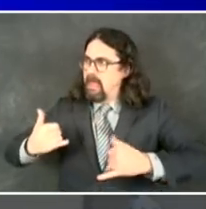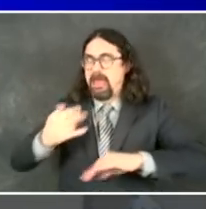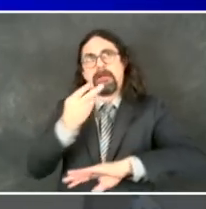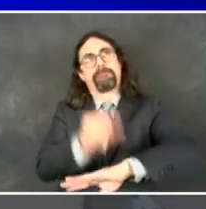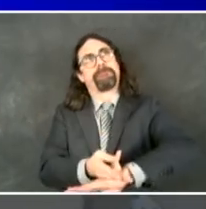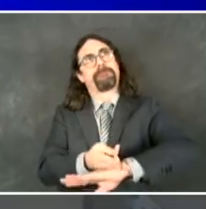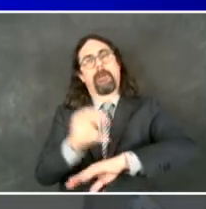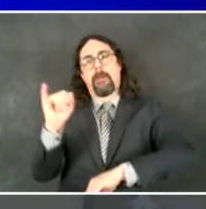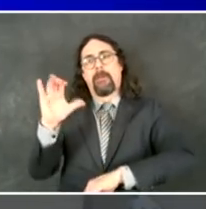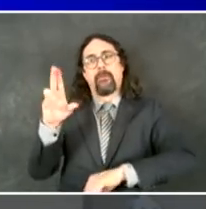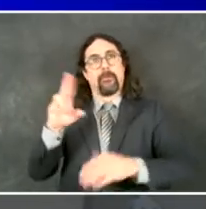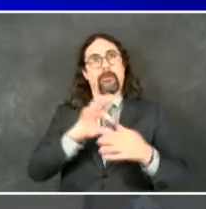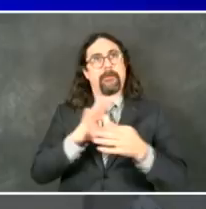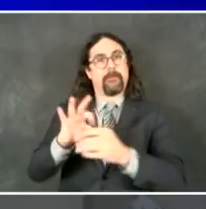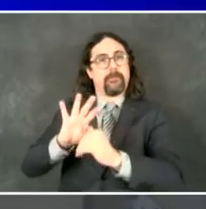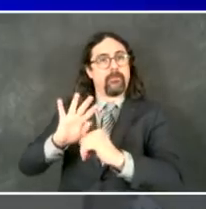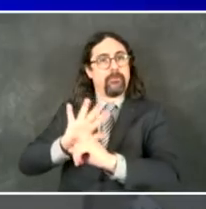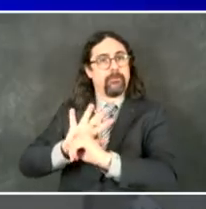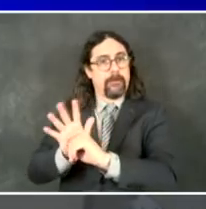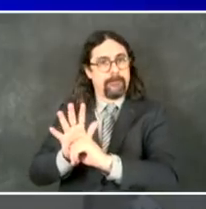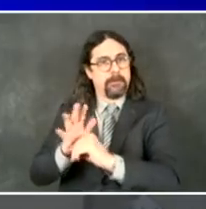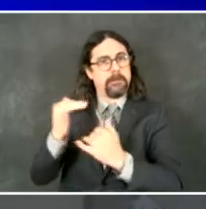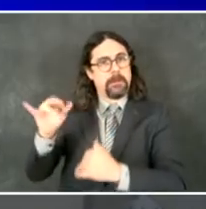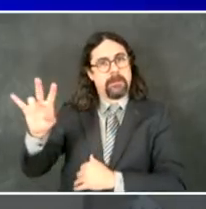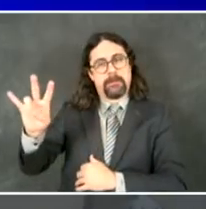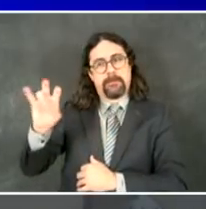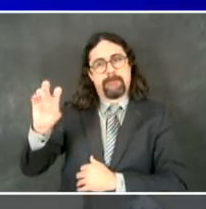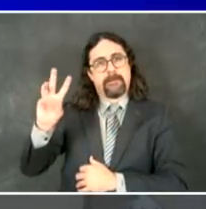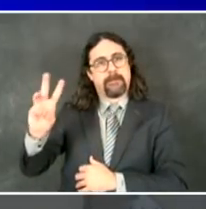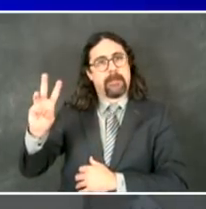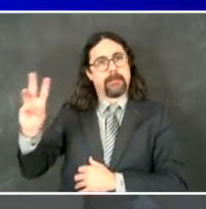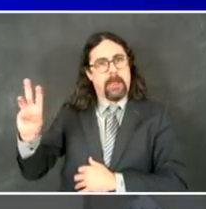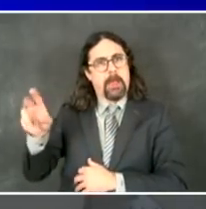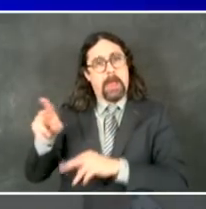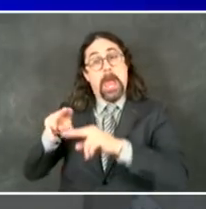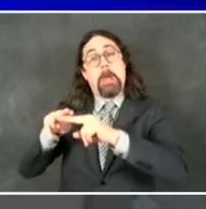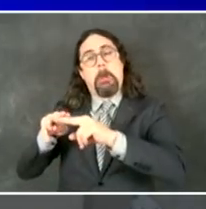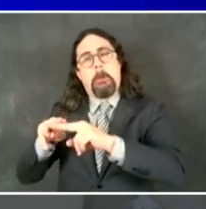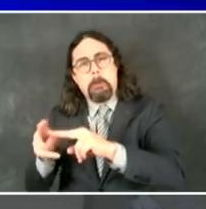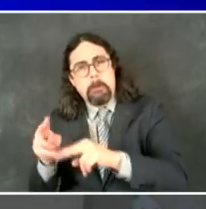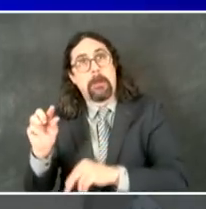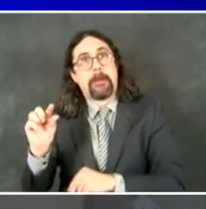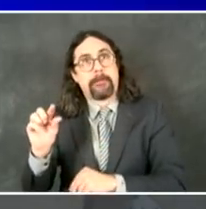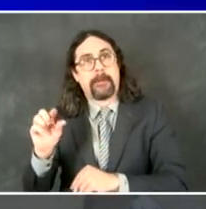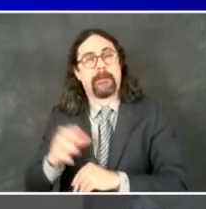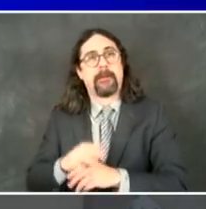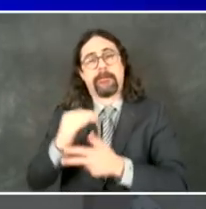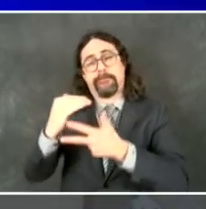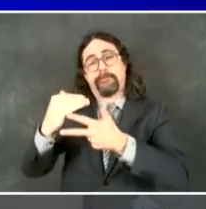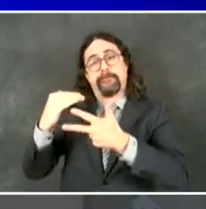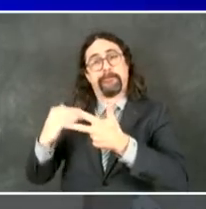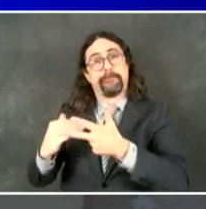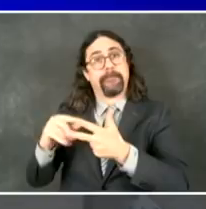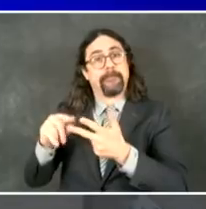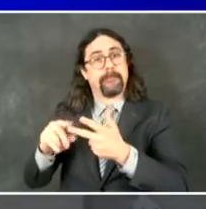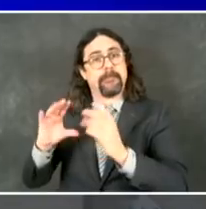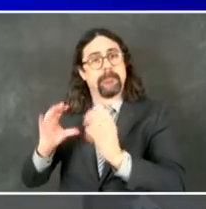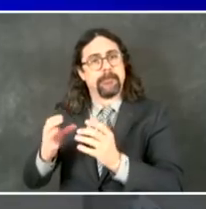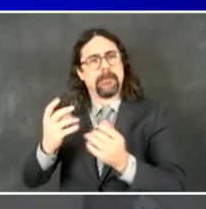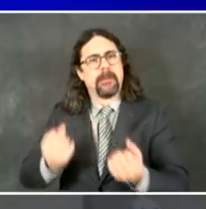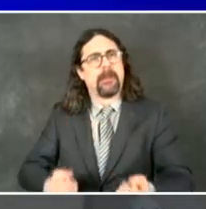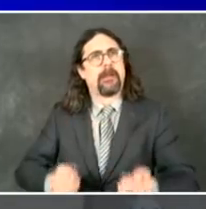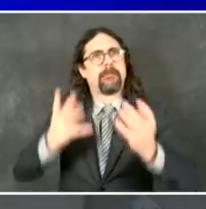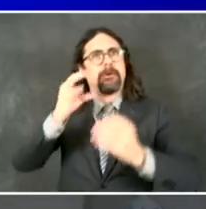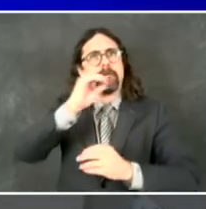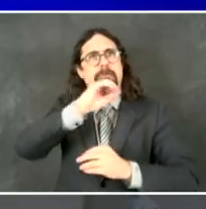tested positive for COVID-19 citywide, stable. Not going in the wrong direction at least, but stable at 29%. The